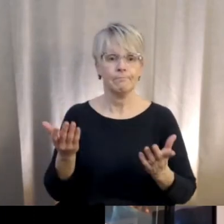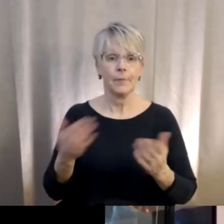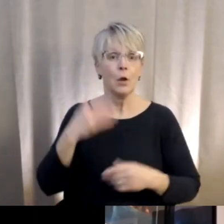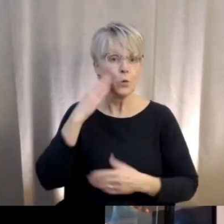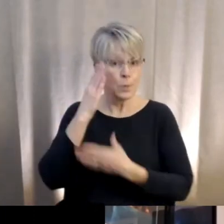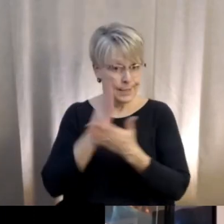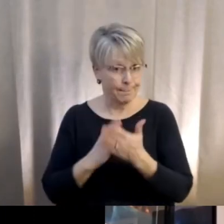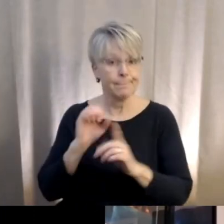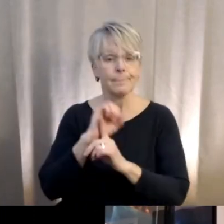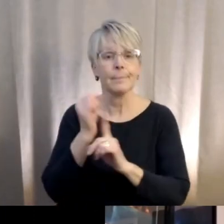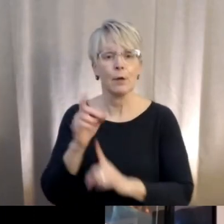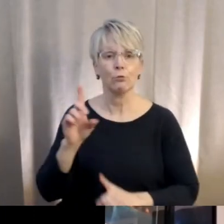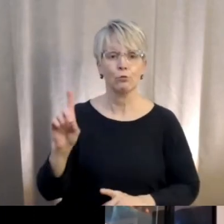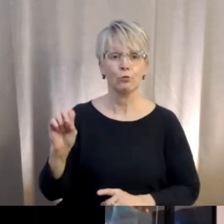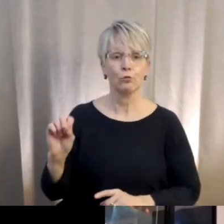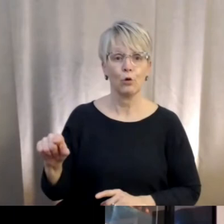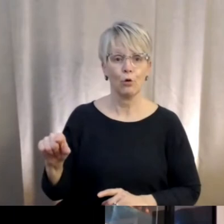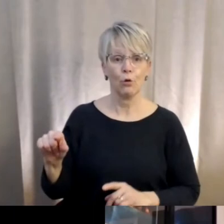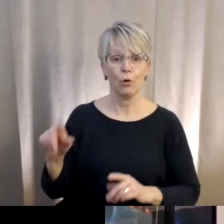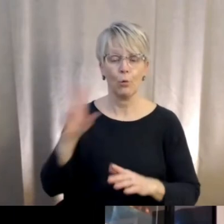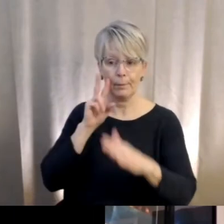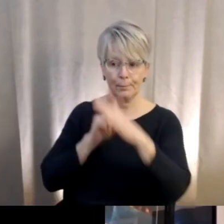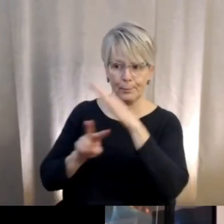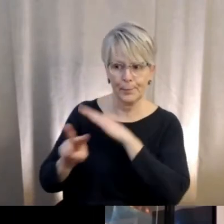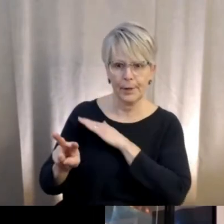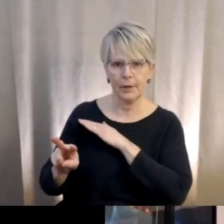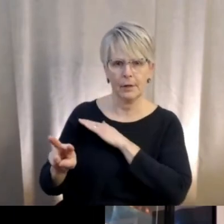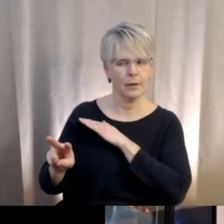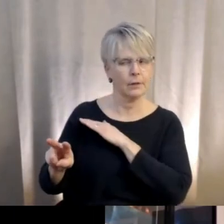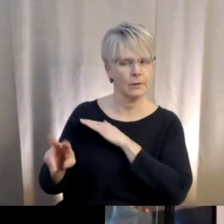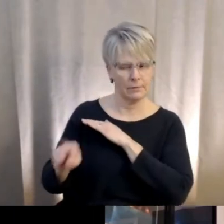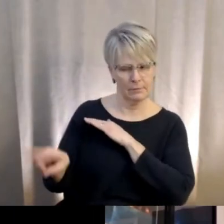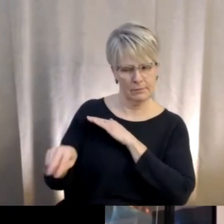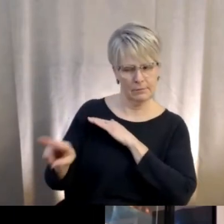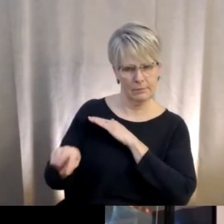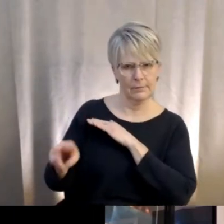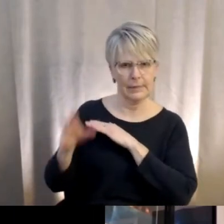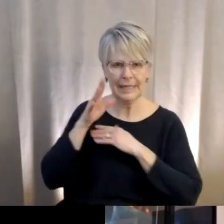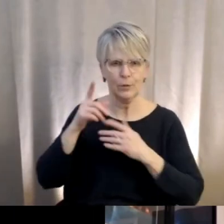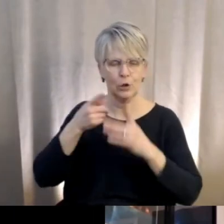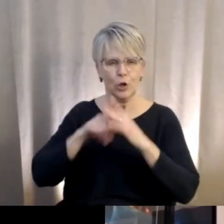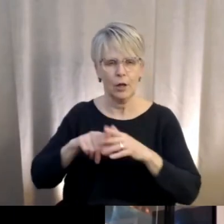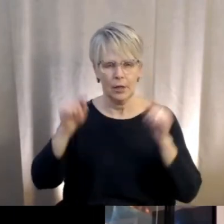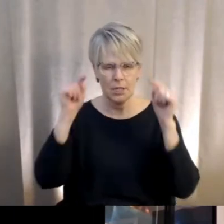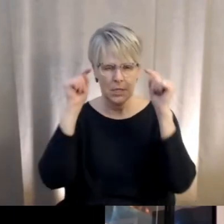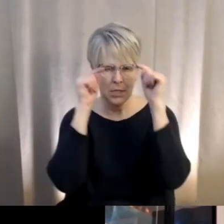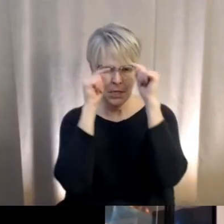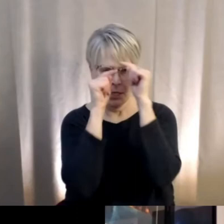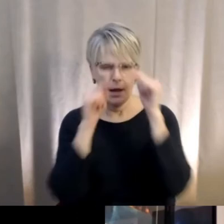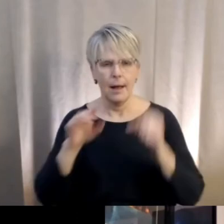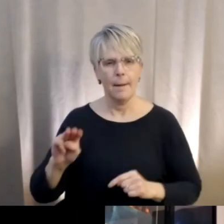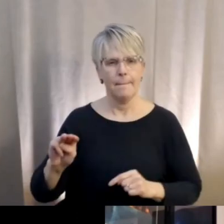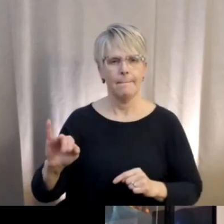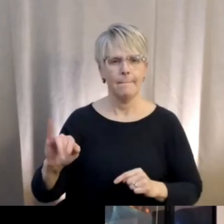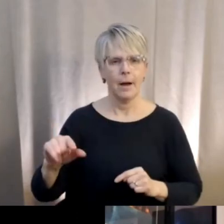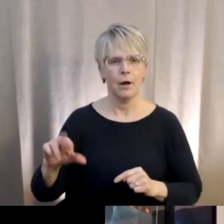a few cases where dogs will predict oncoming, like migraines, like bad migraines, like 10,